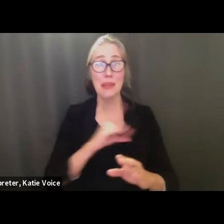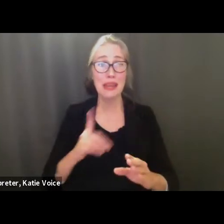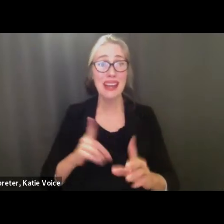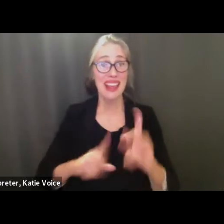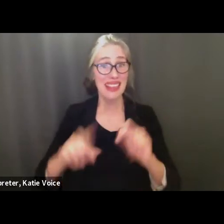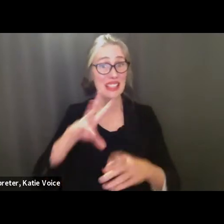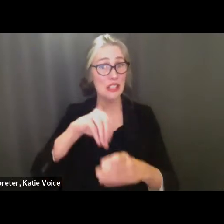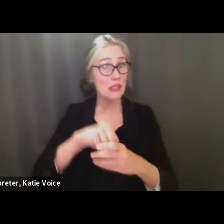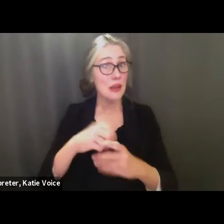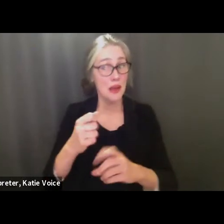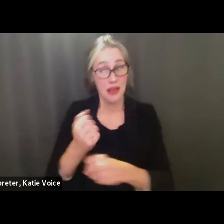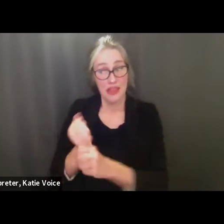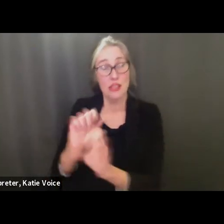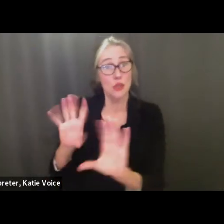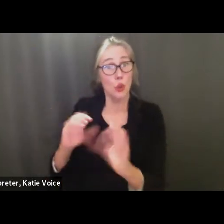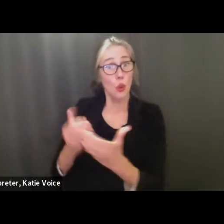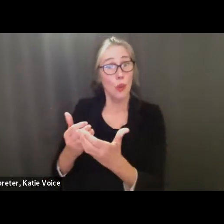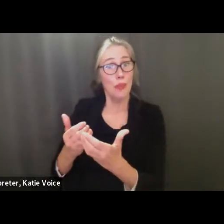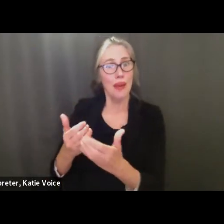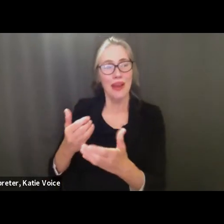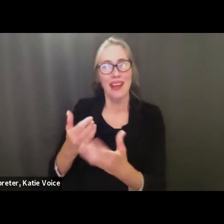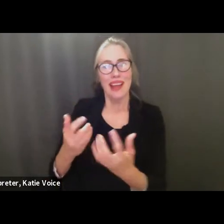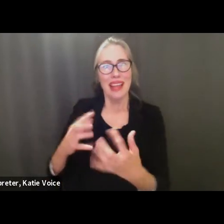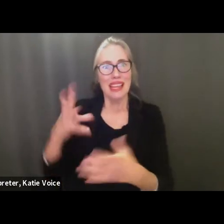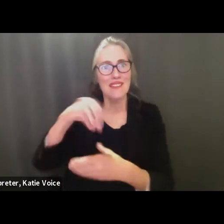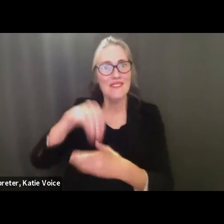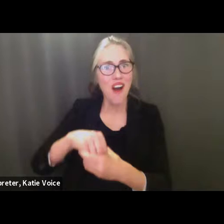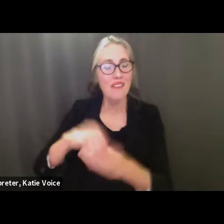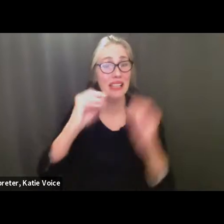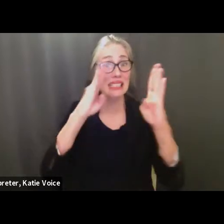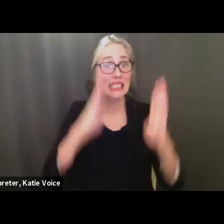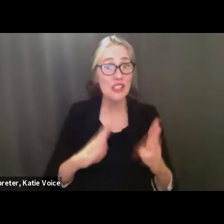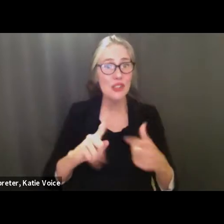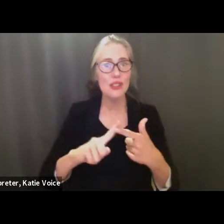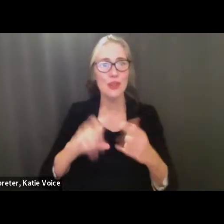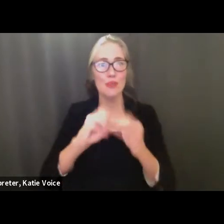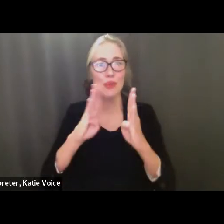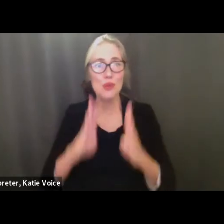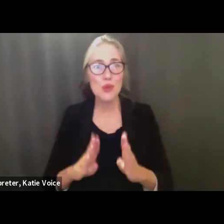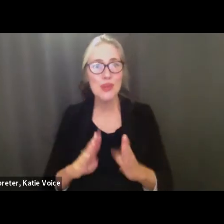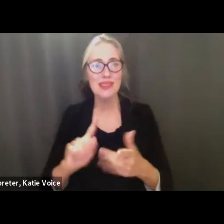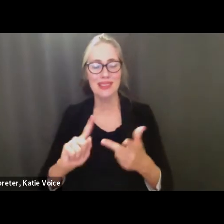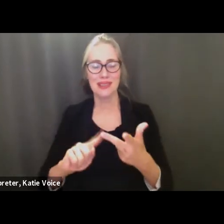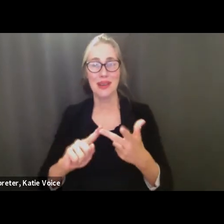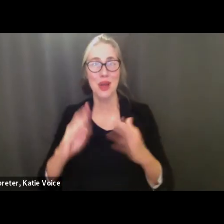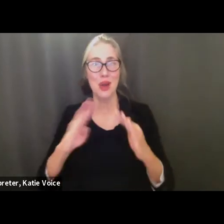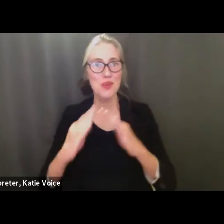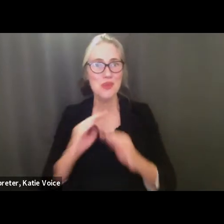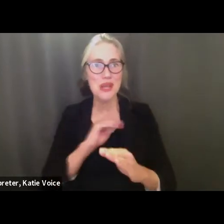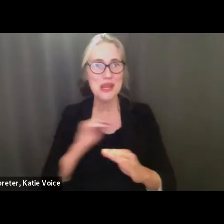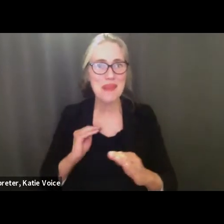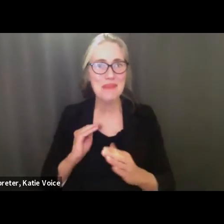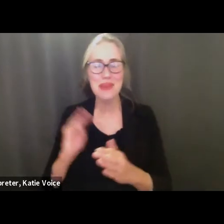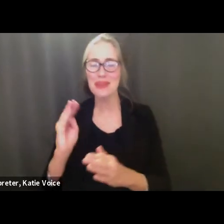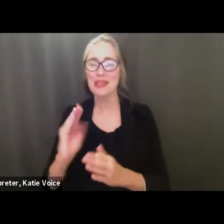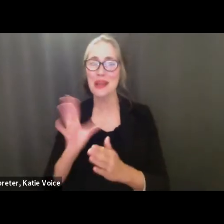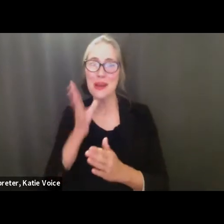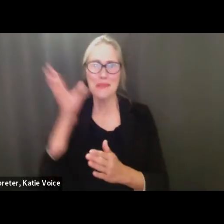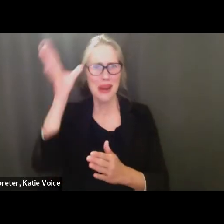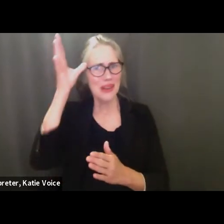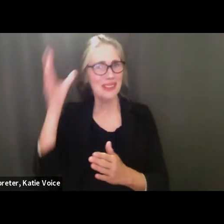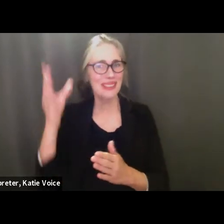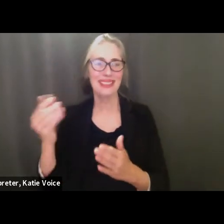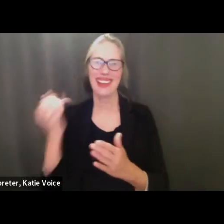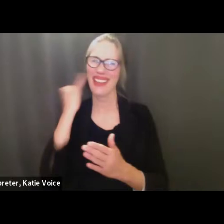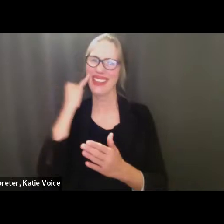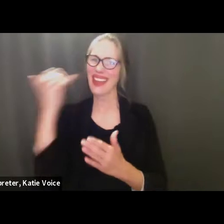teachers, students, community members, and parents. And this is not a new concept. Most districts, many districts